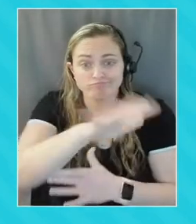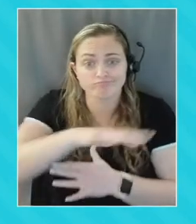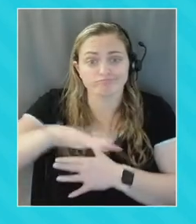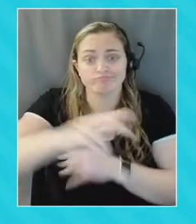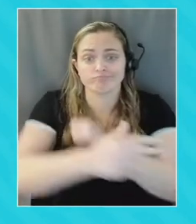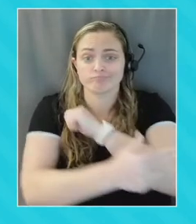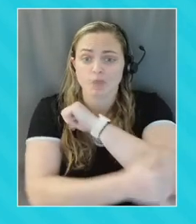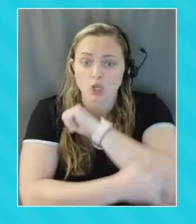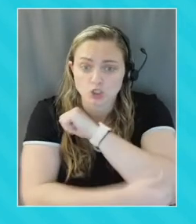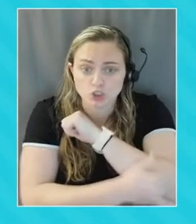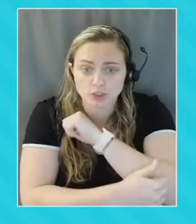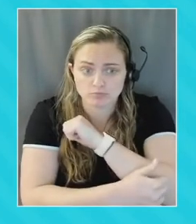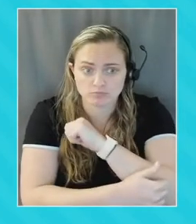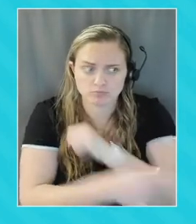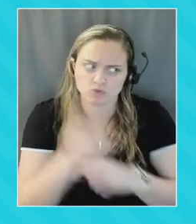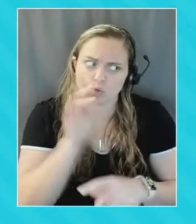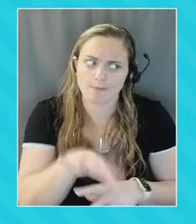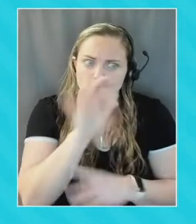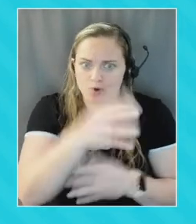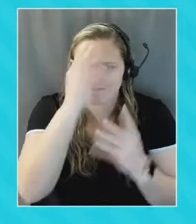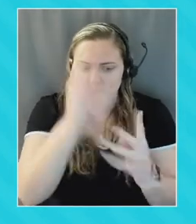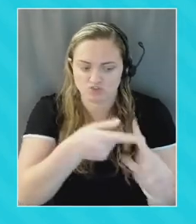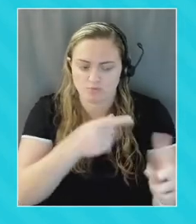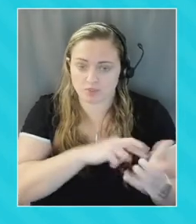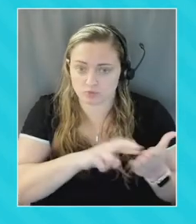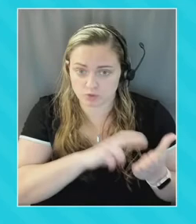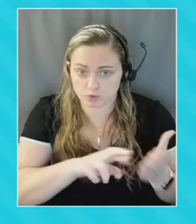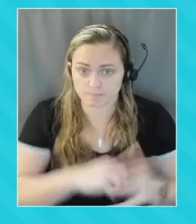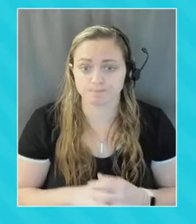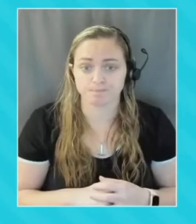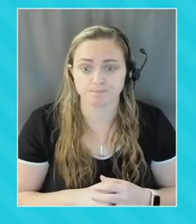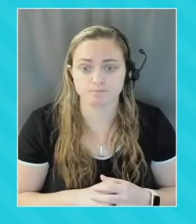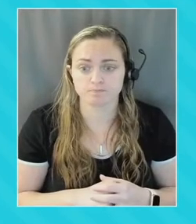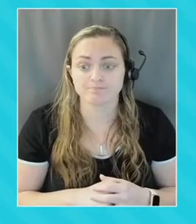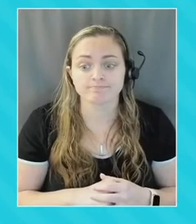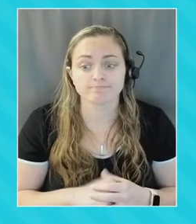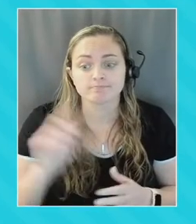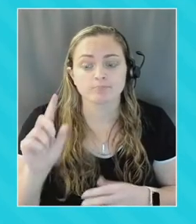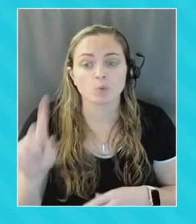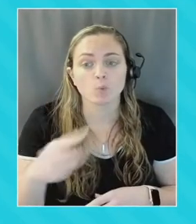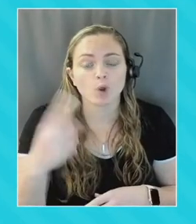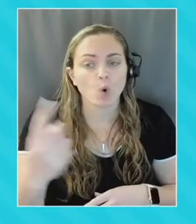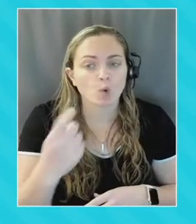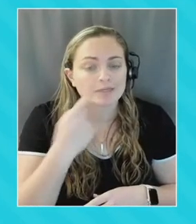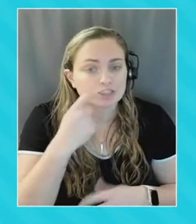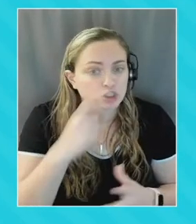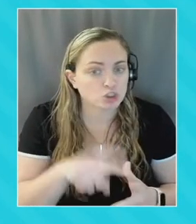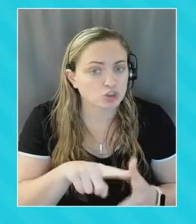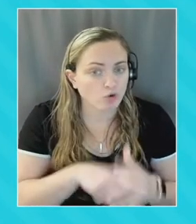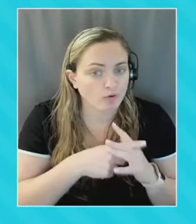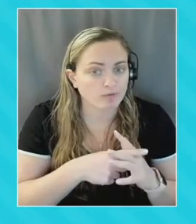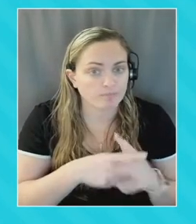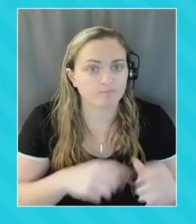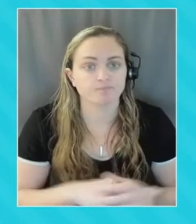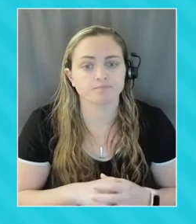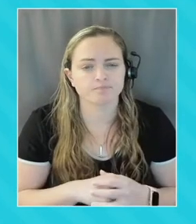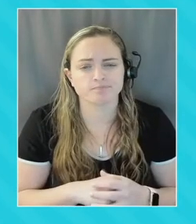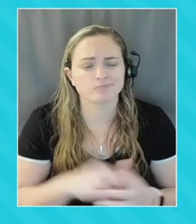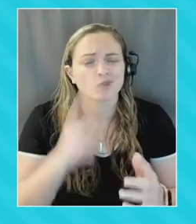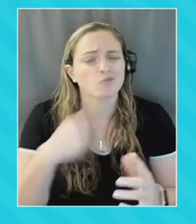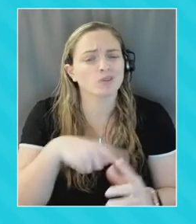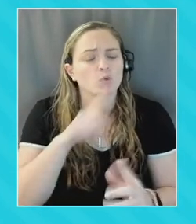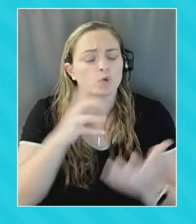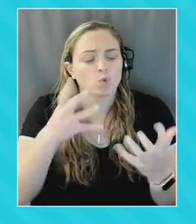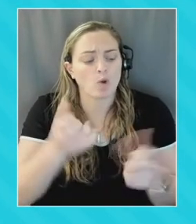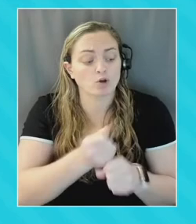and implications of this research. And you know what? We're only just getting started. Ultimately, we want to